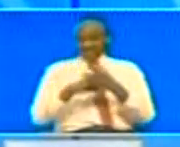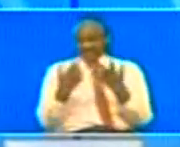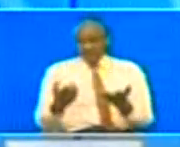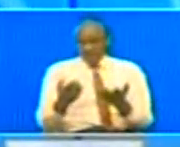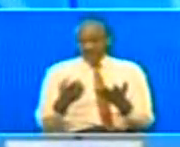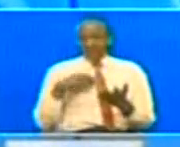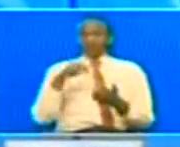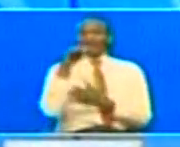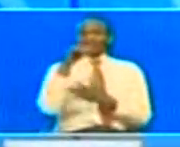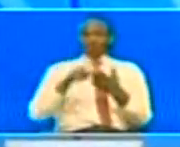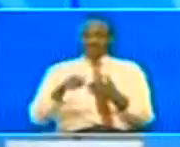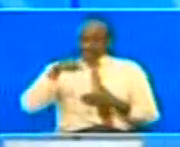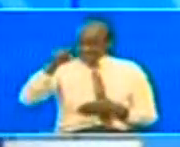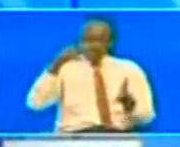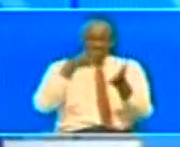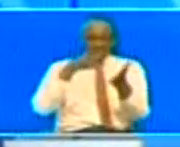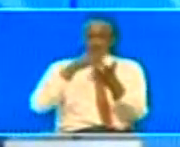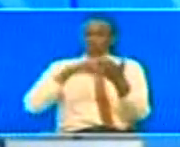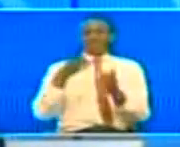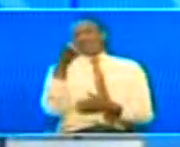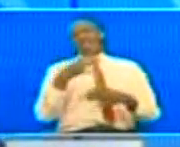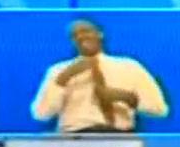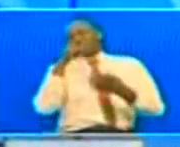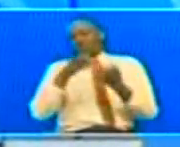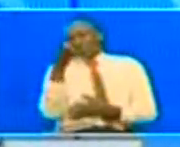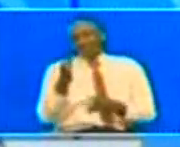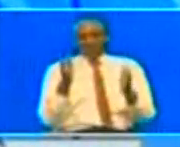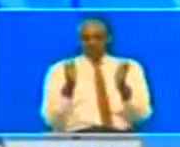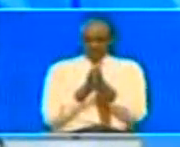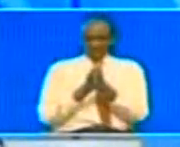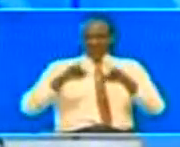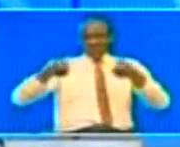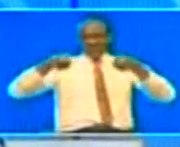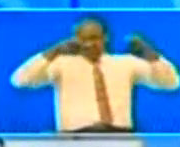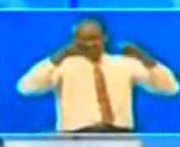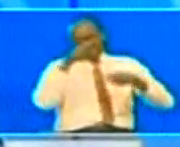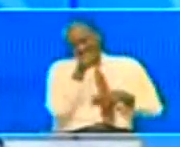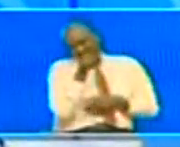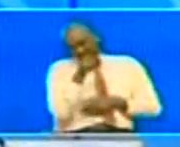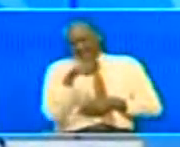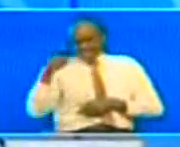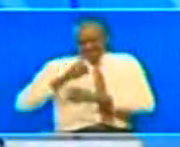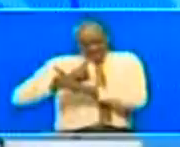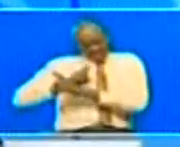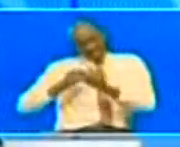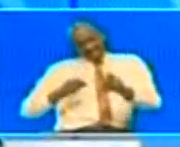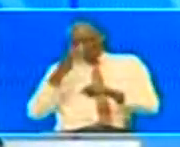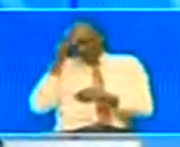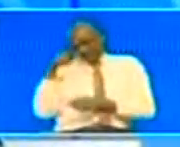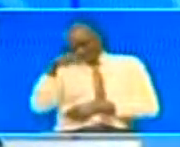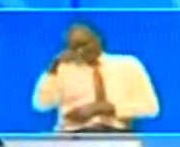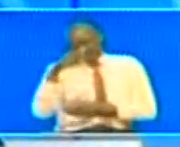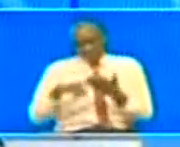asking her what her involvement or her interest was with the container that they were defending so bitterly.